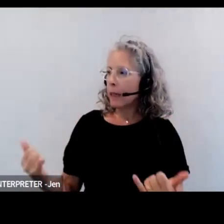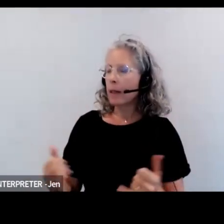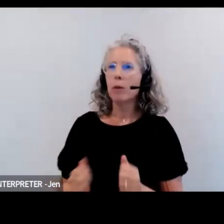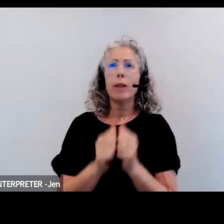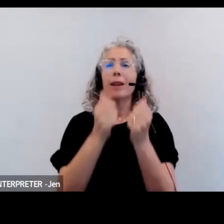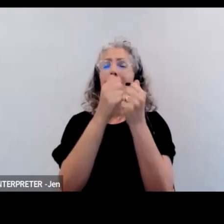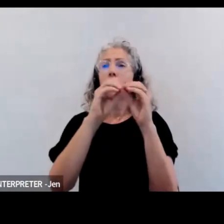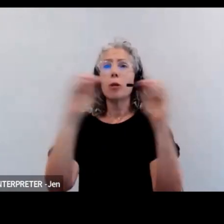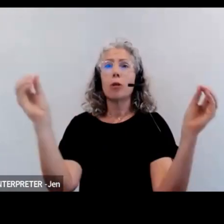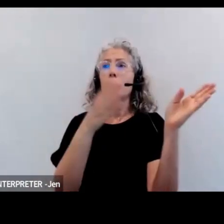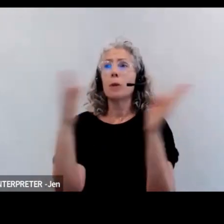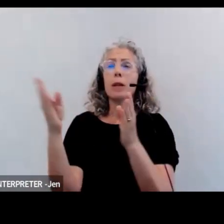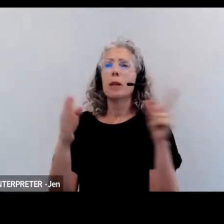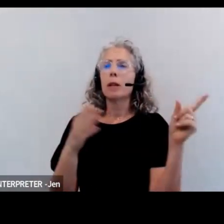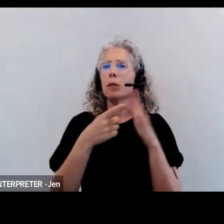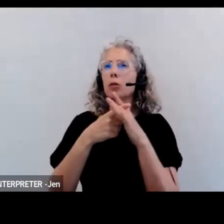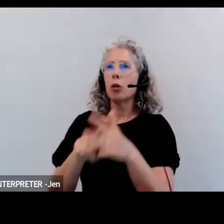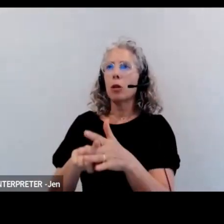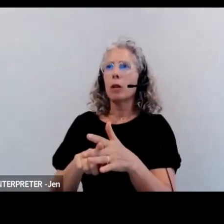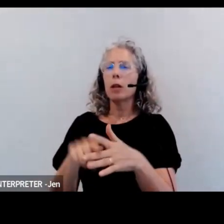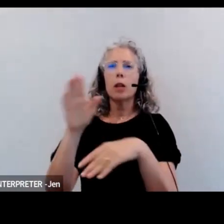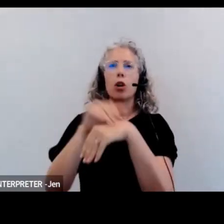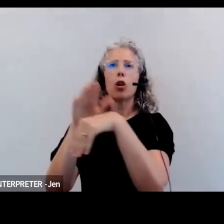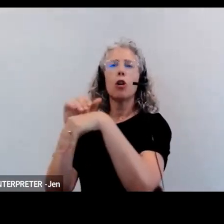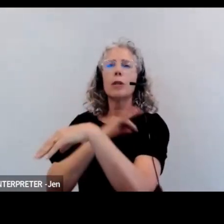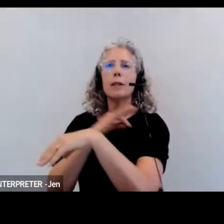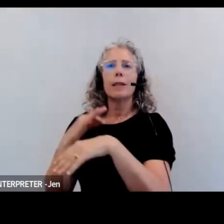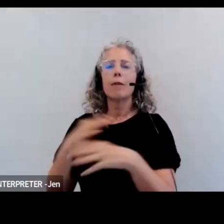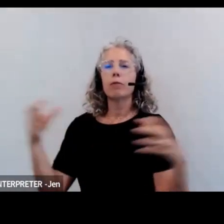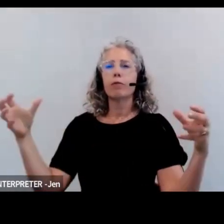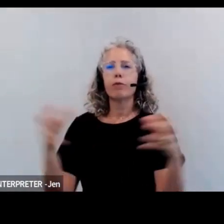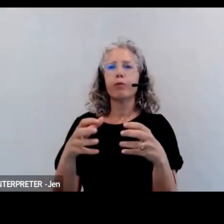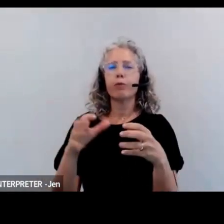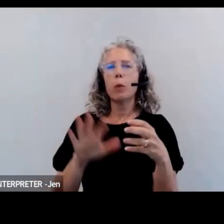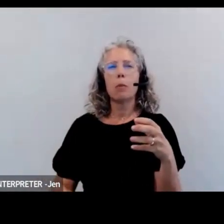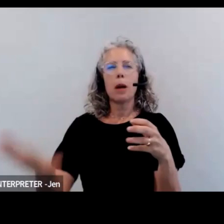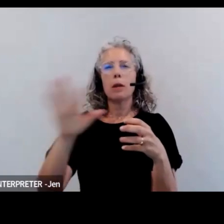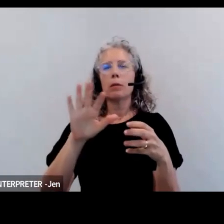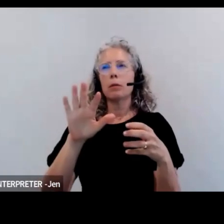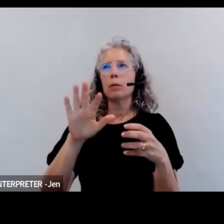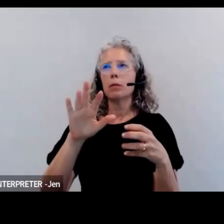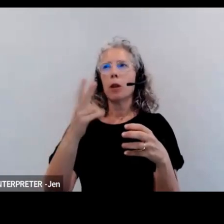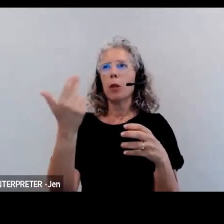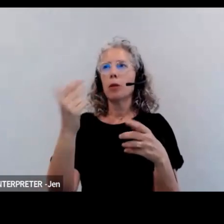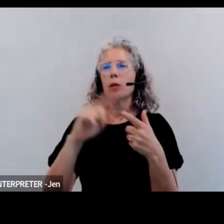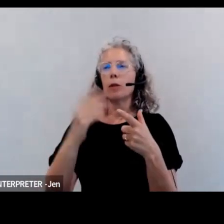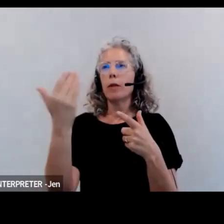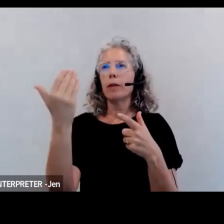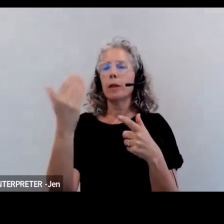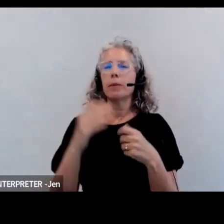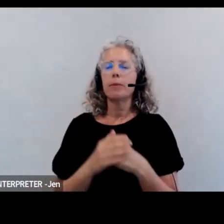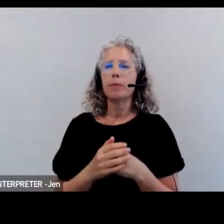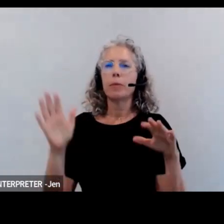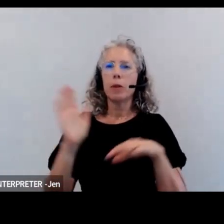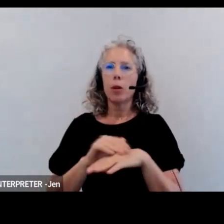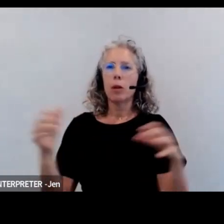any preparation, he called all the staff in the group home. There were about somewhere between 13 and 15 of us,